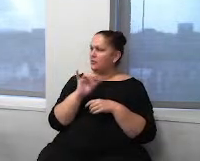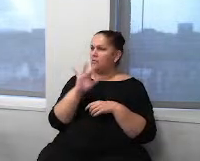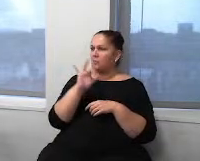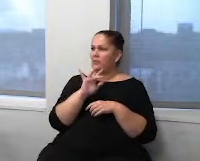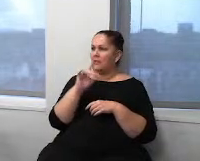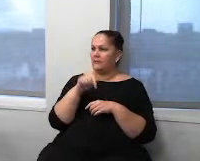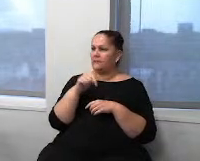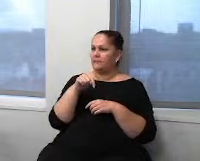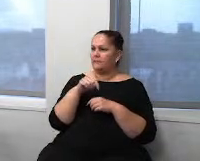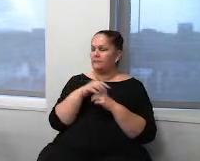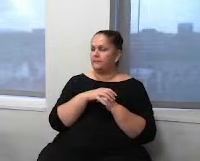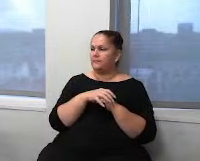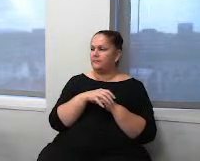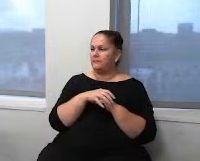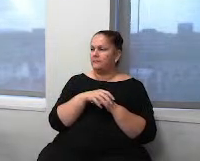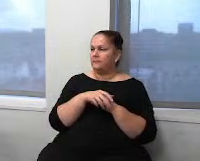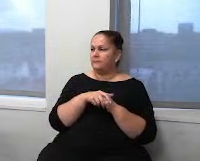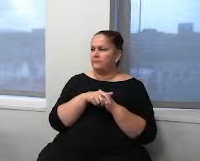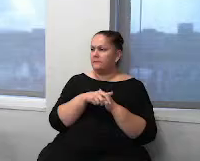Can you scroll down?